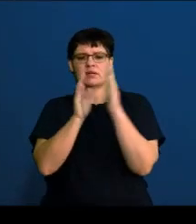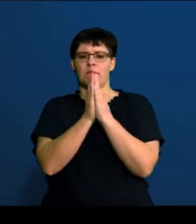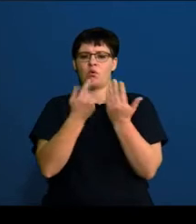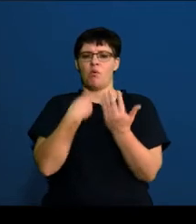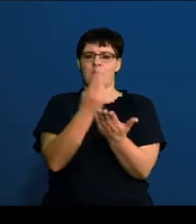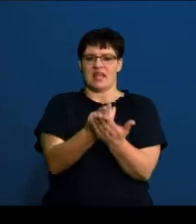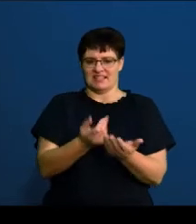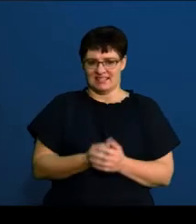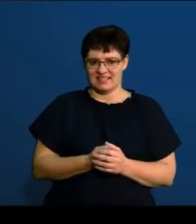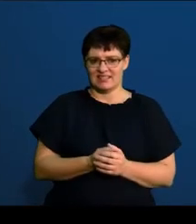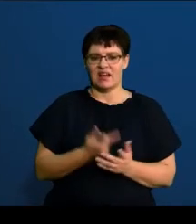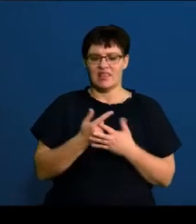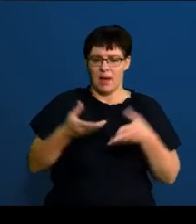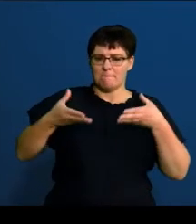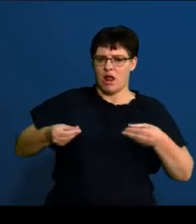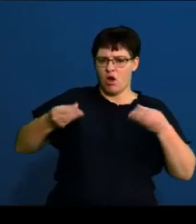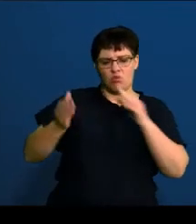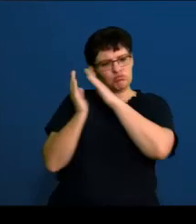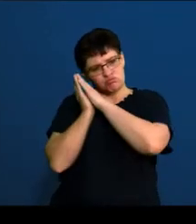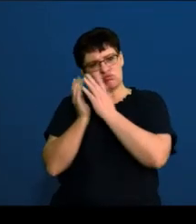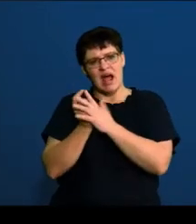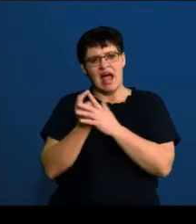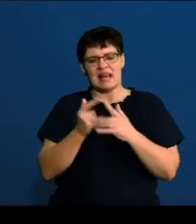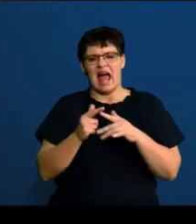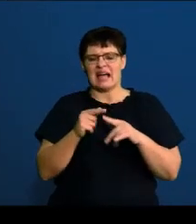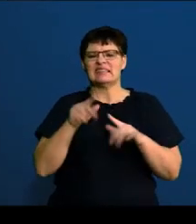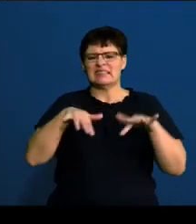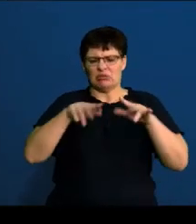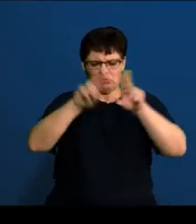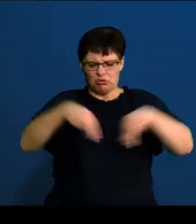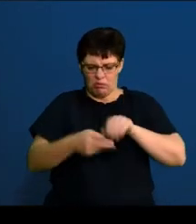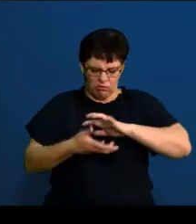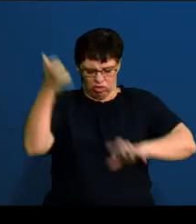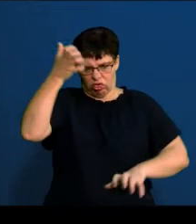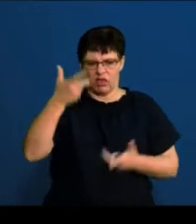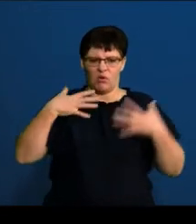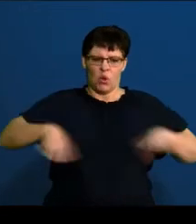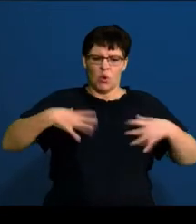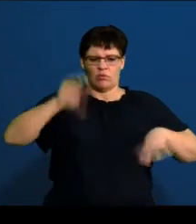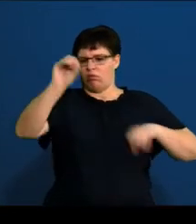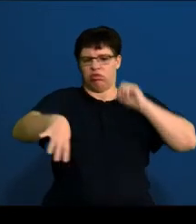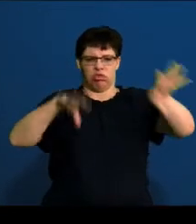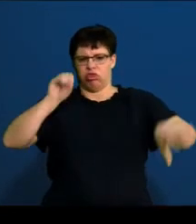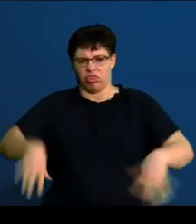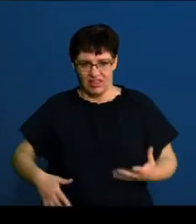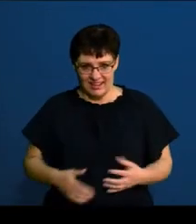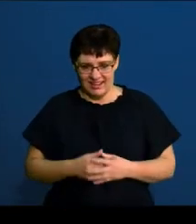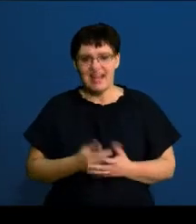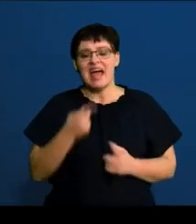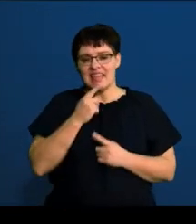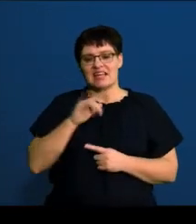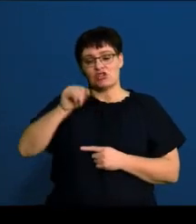there, I think that's a pillow, and there's an untidy teenager's room with laundry, and Jeremy is on his